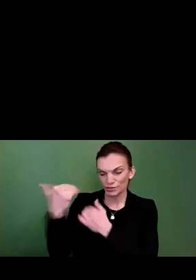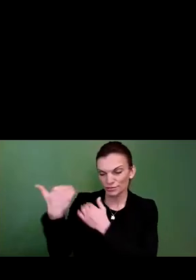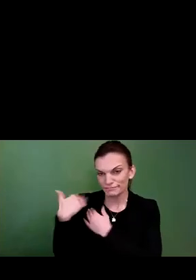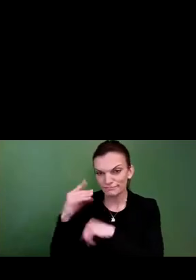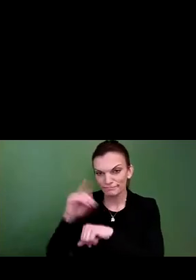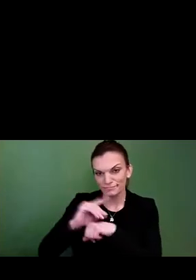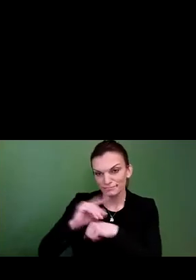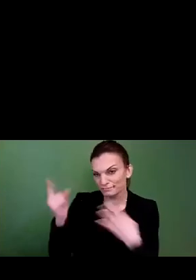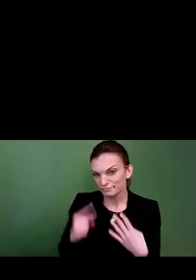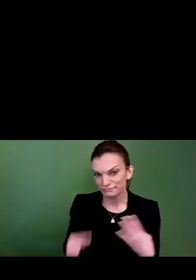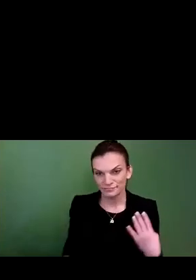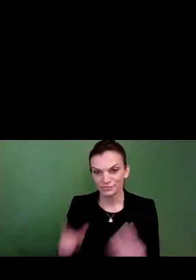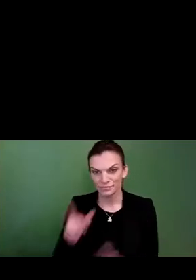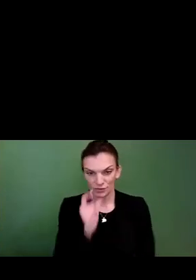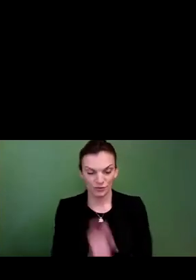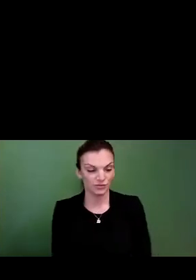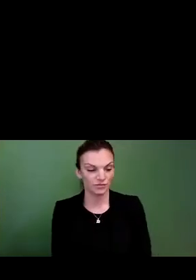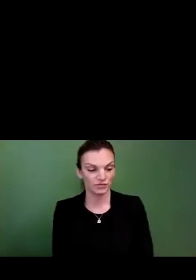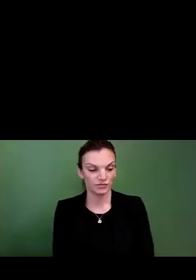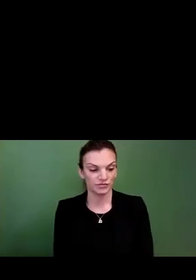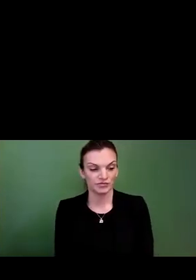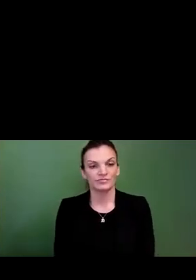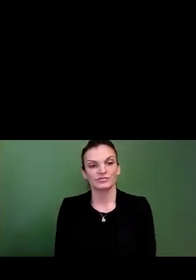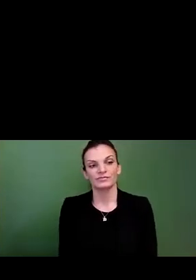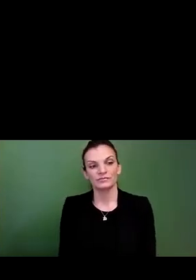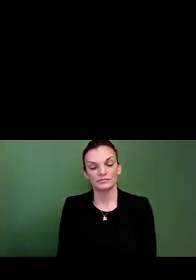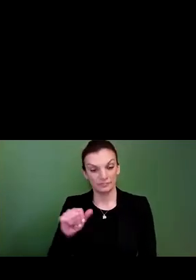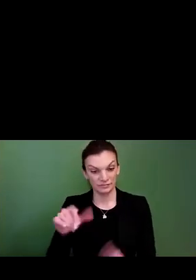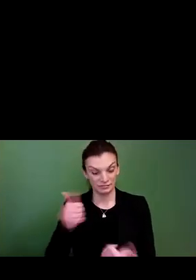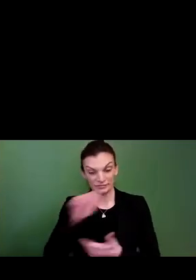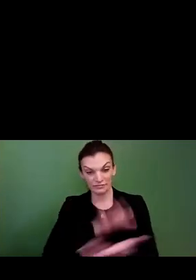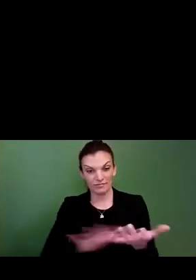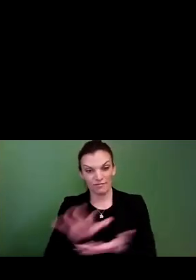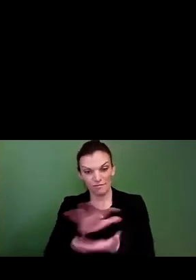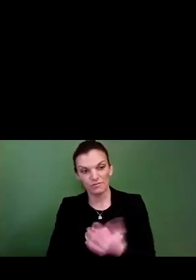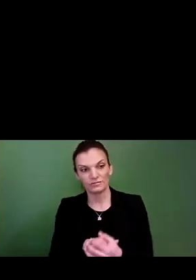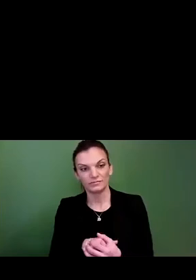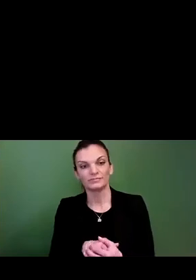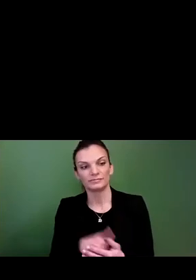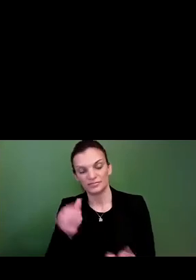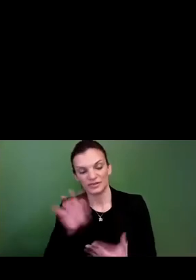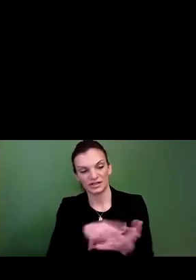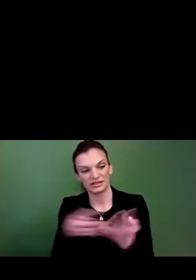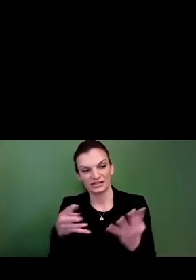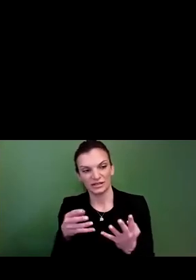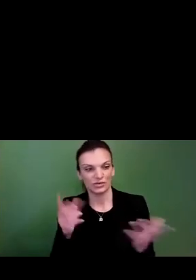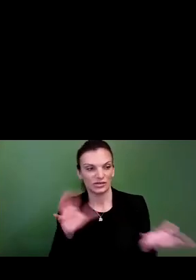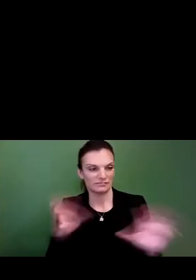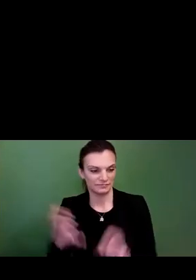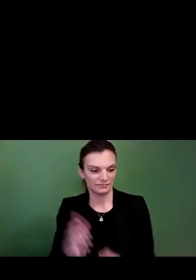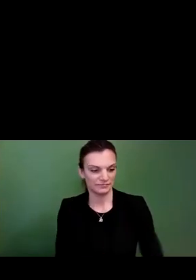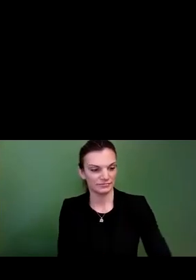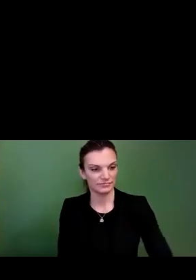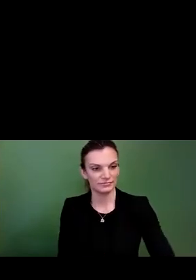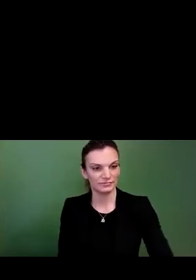where on what days, which will cut down on any confusion and scheduling snafus.